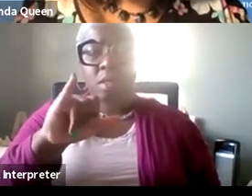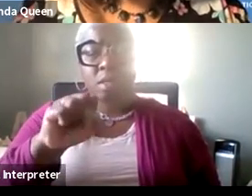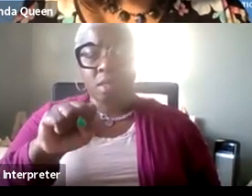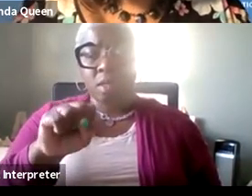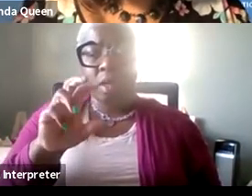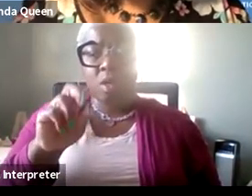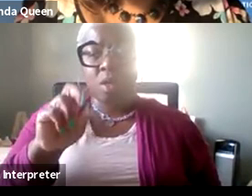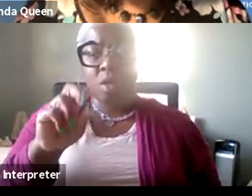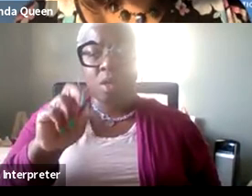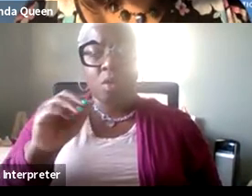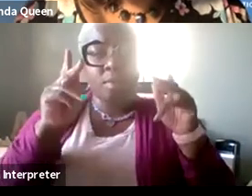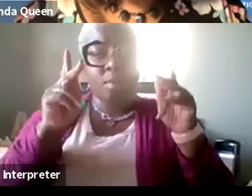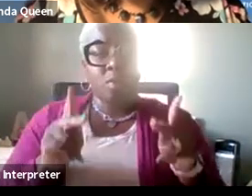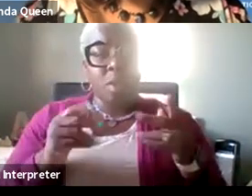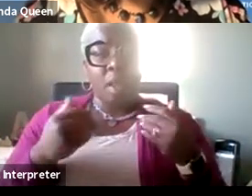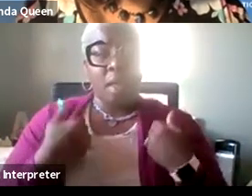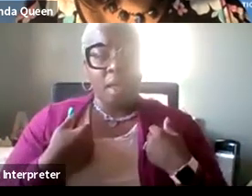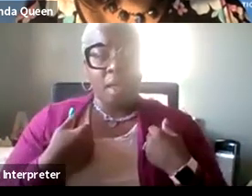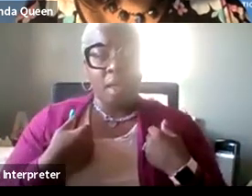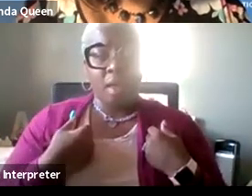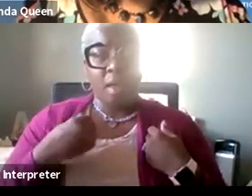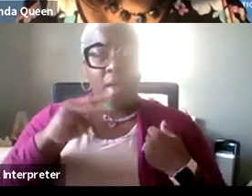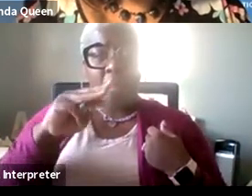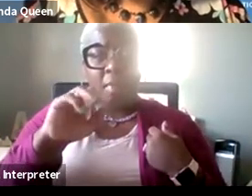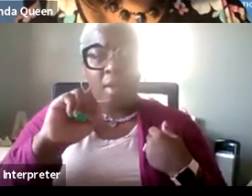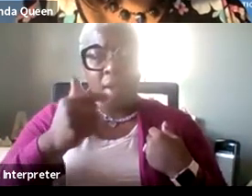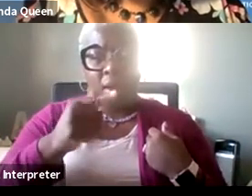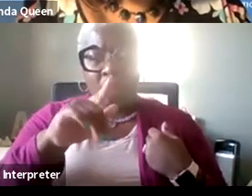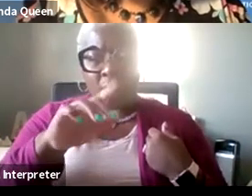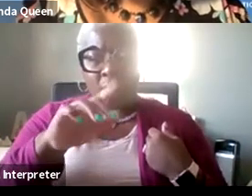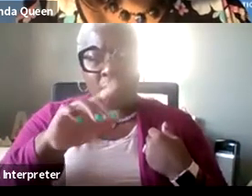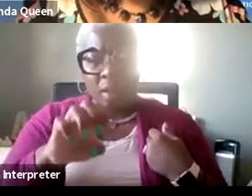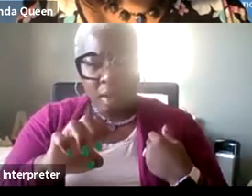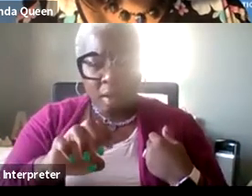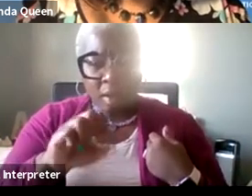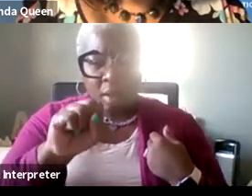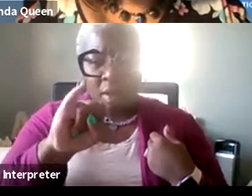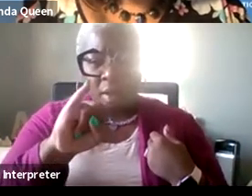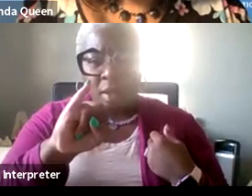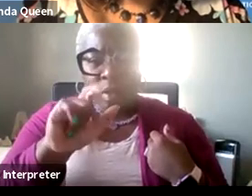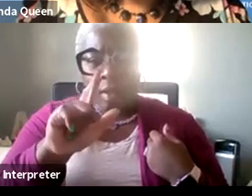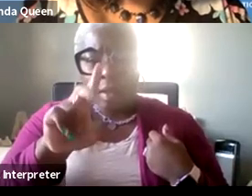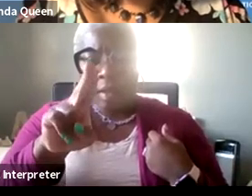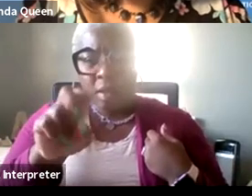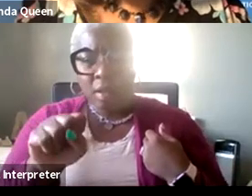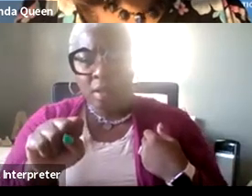No, the next person I had was Magali Salas. Salas, Ms. Salas.